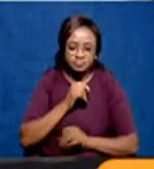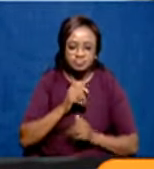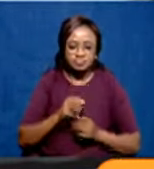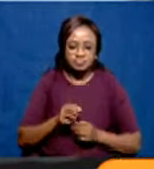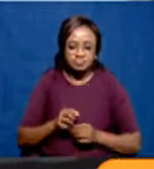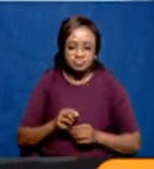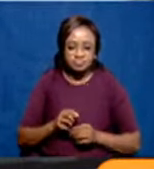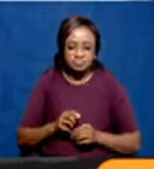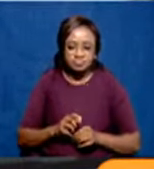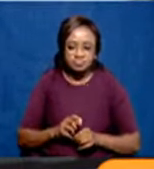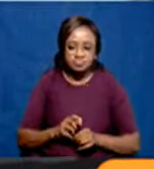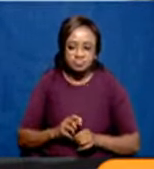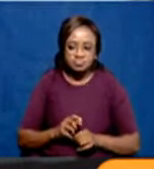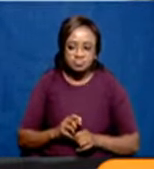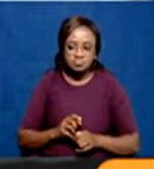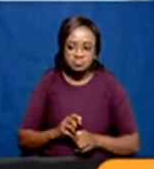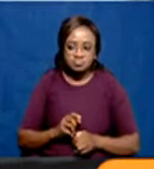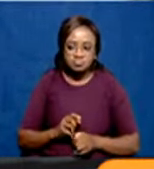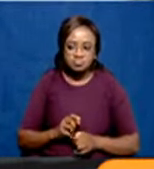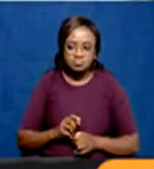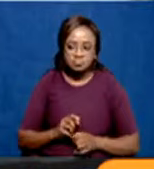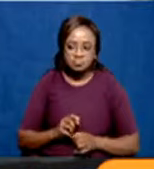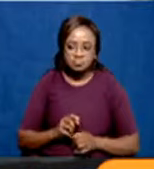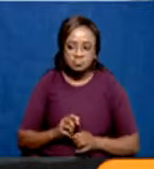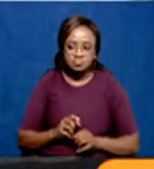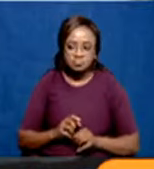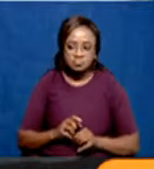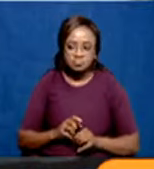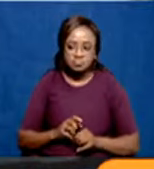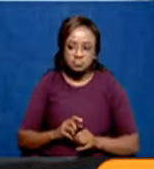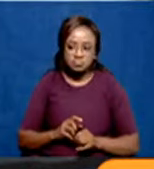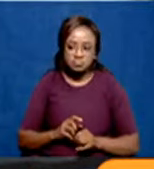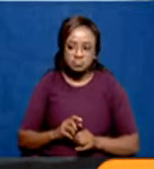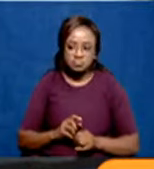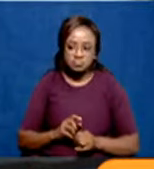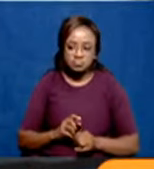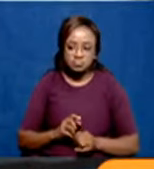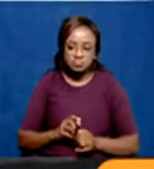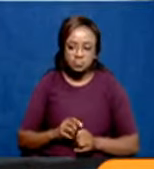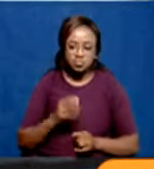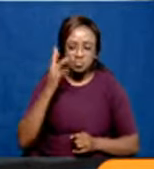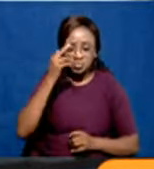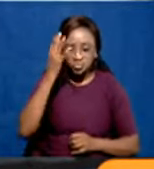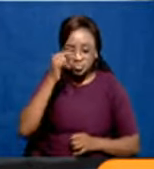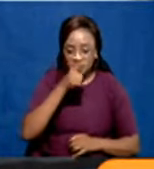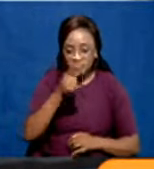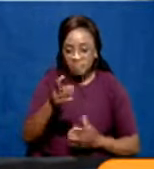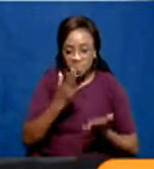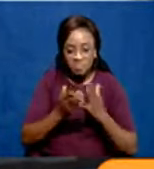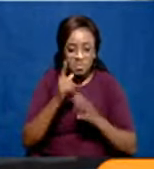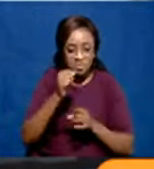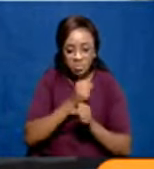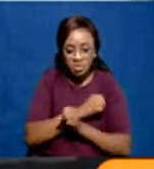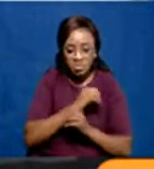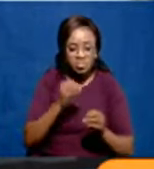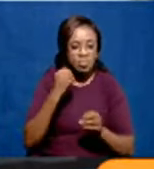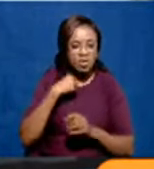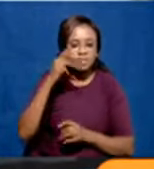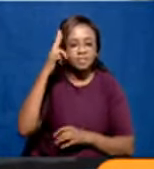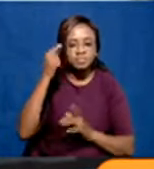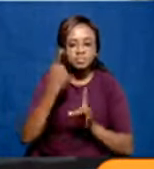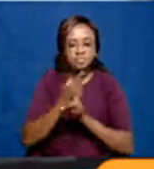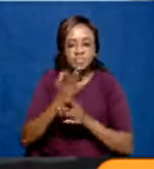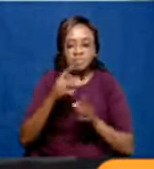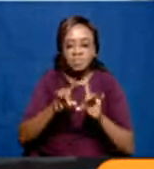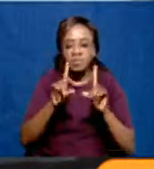moment, I cannot say SHA is the one that is running the system. So the reasons why a card would not be working were for various reasons. Sometimes, again, cards might not be